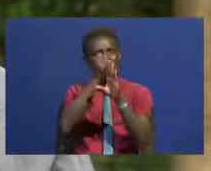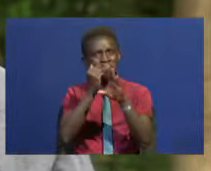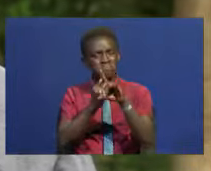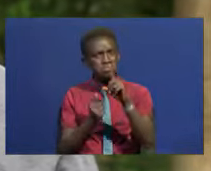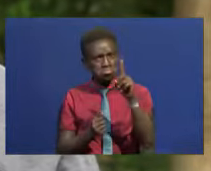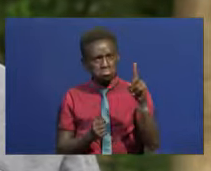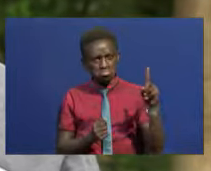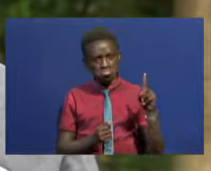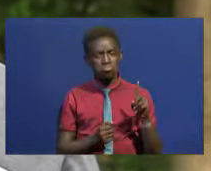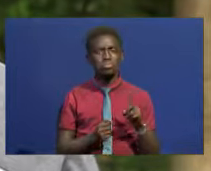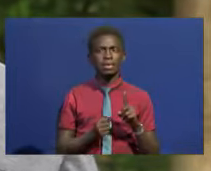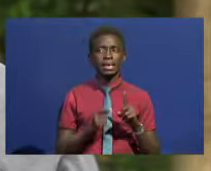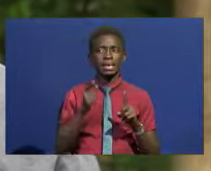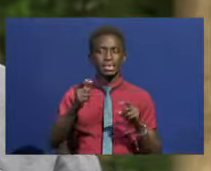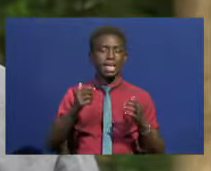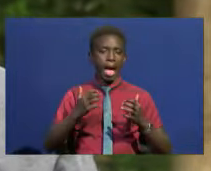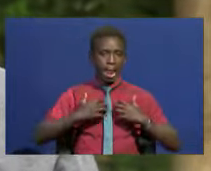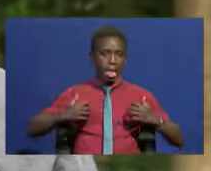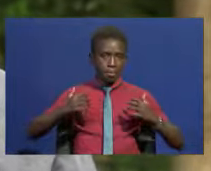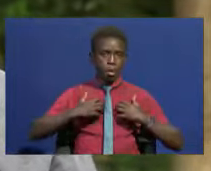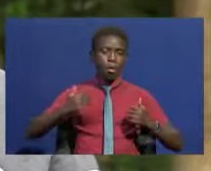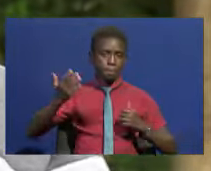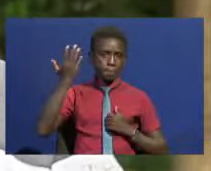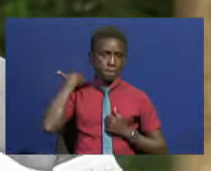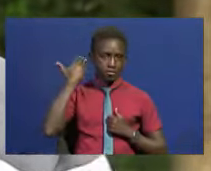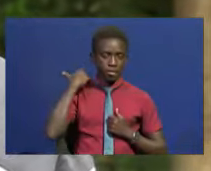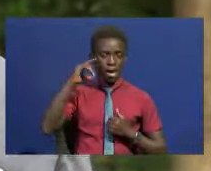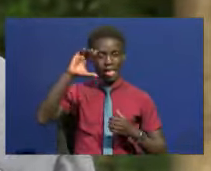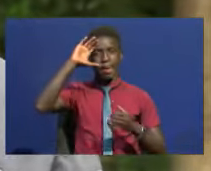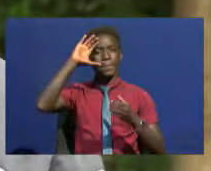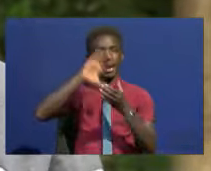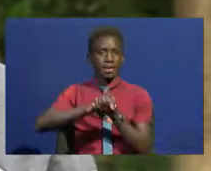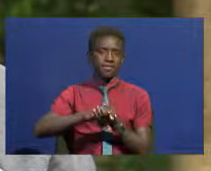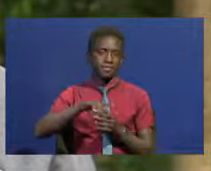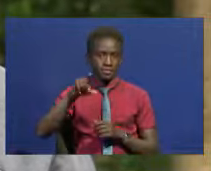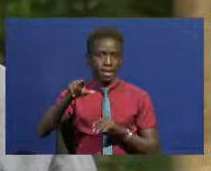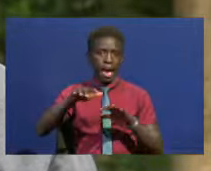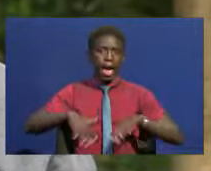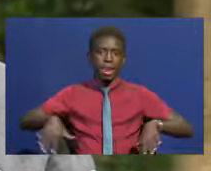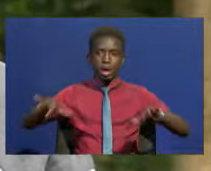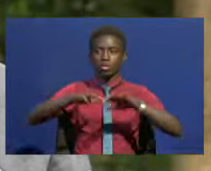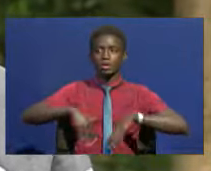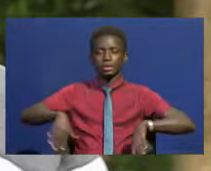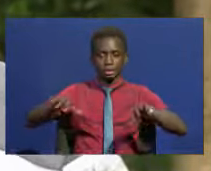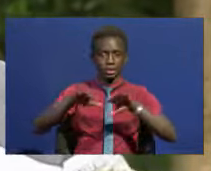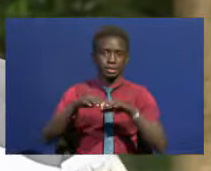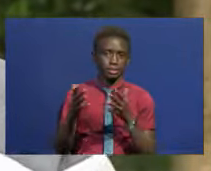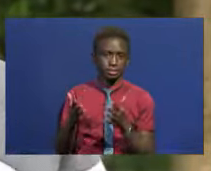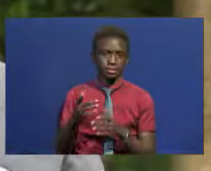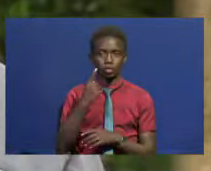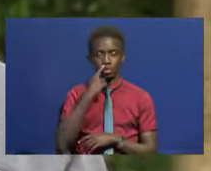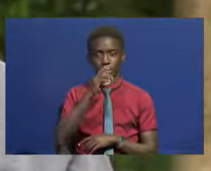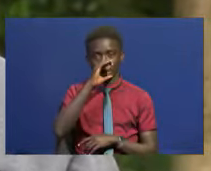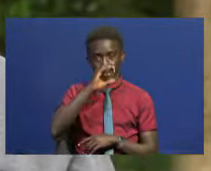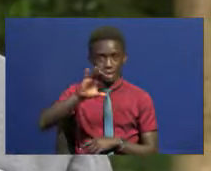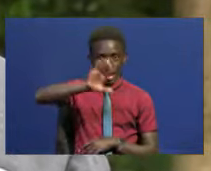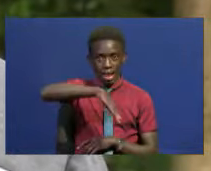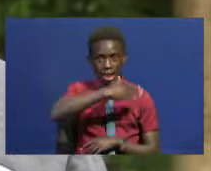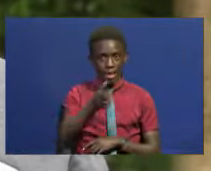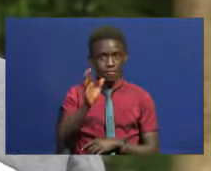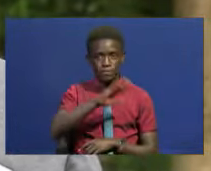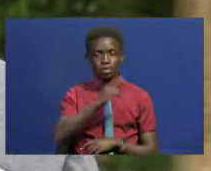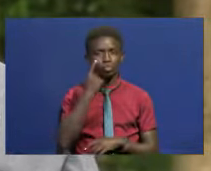that those are some of the animals that were believed to be around this site. The elephant, the image